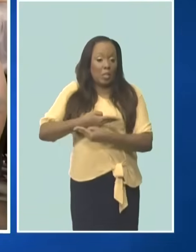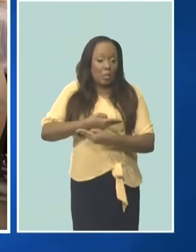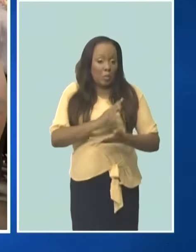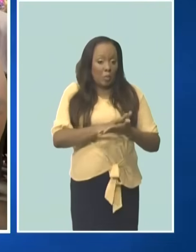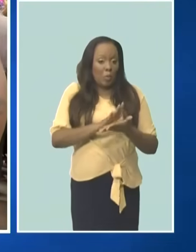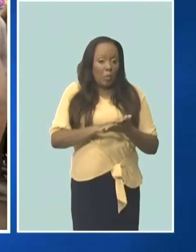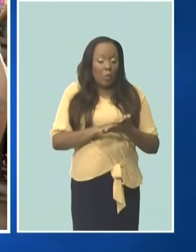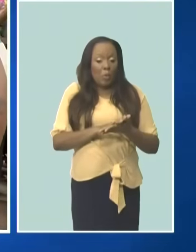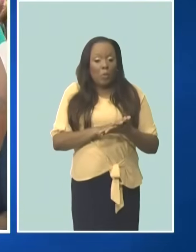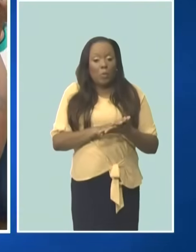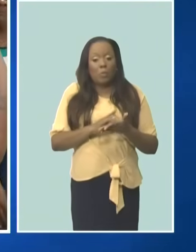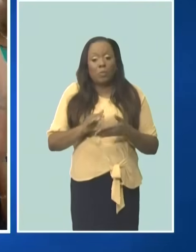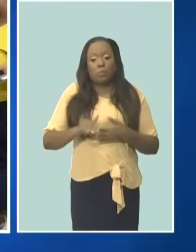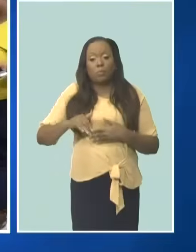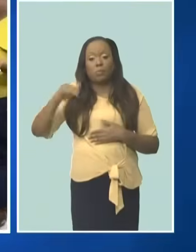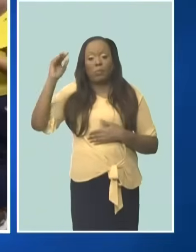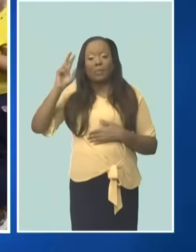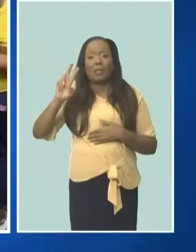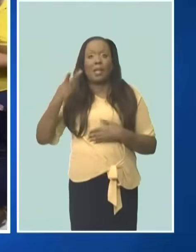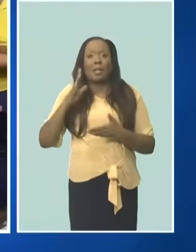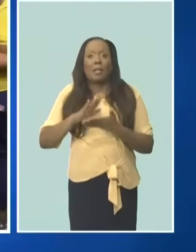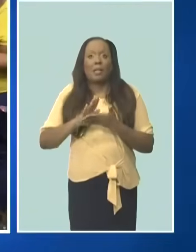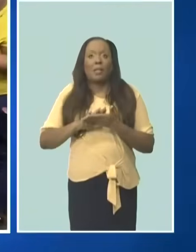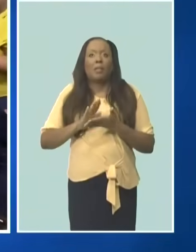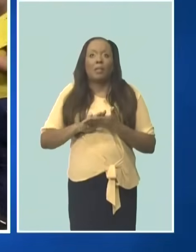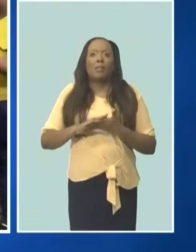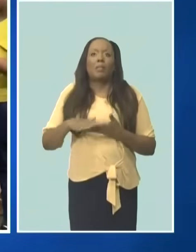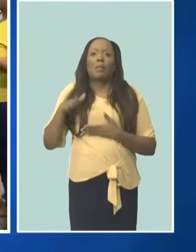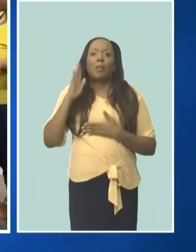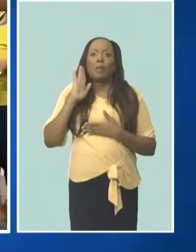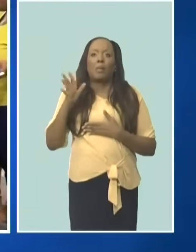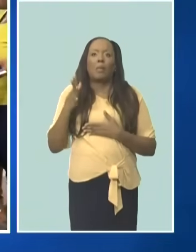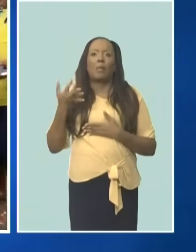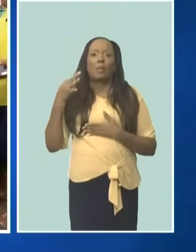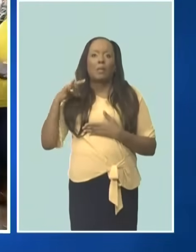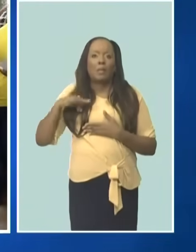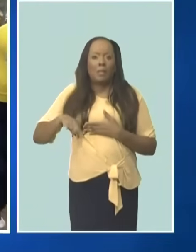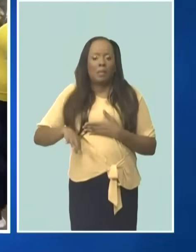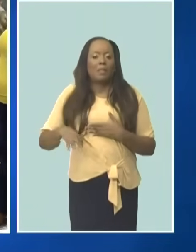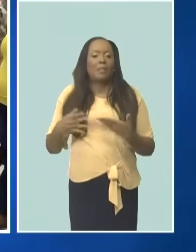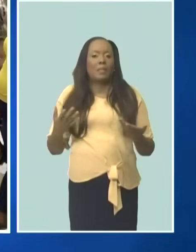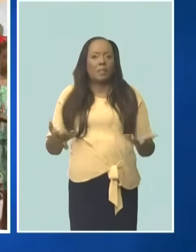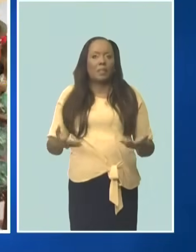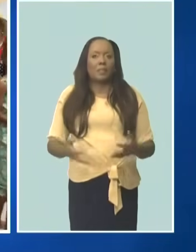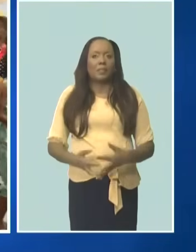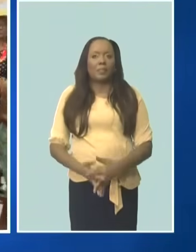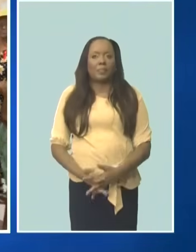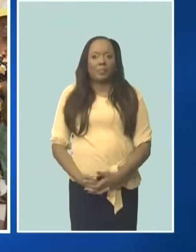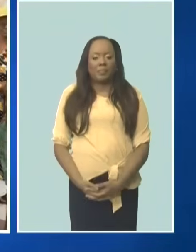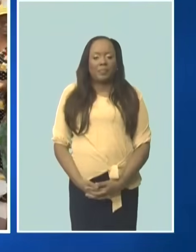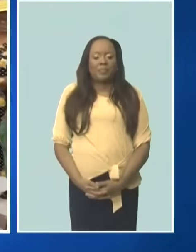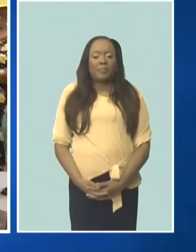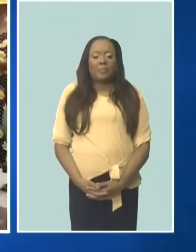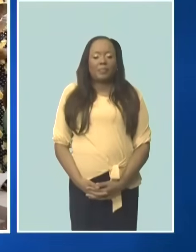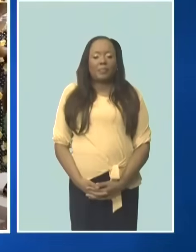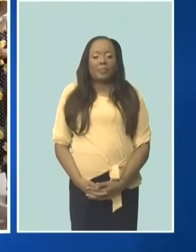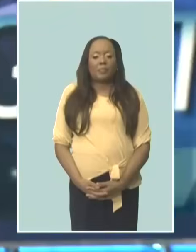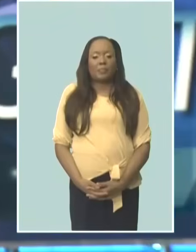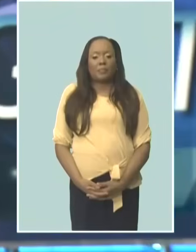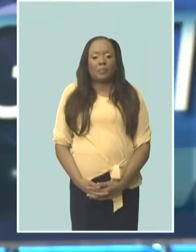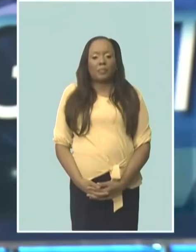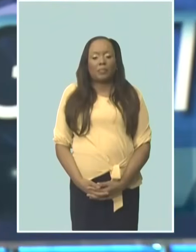are the beneficiaries of the back-to-school drive. Rachel Agard, CBC